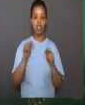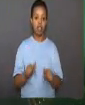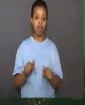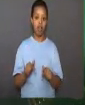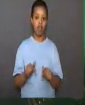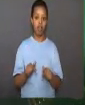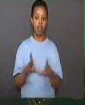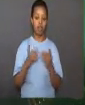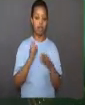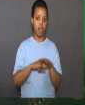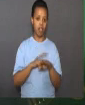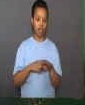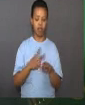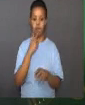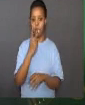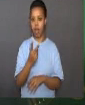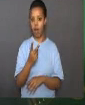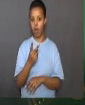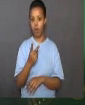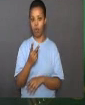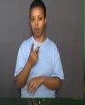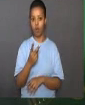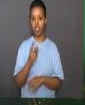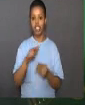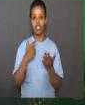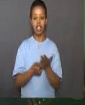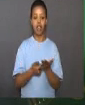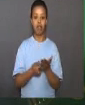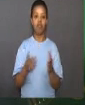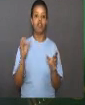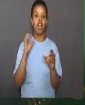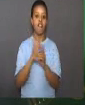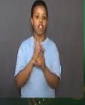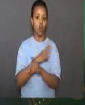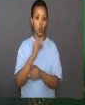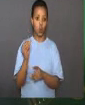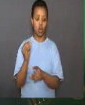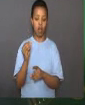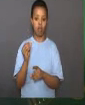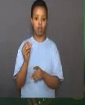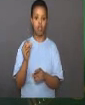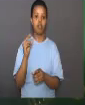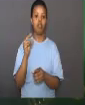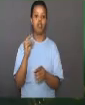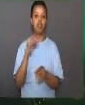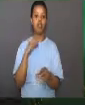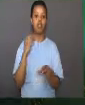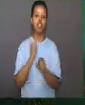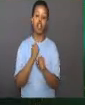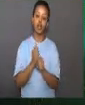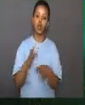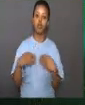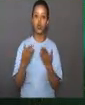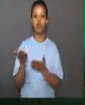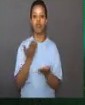Today, we will be studying the structure and function of carbohydrates.